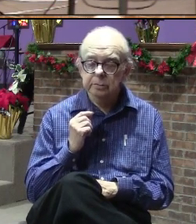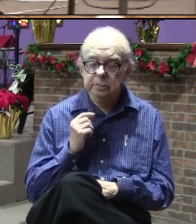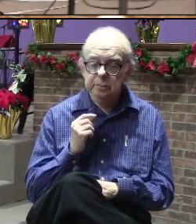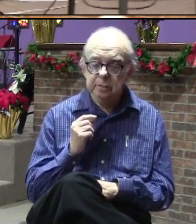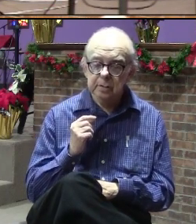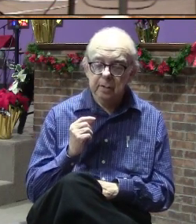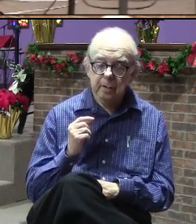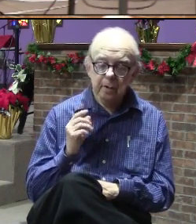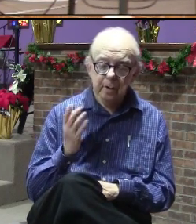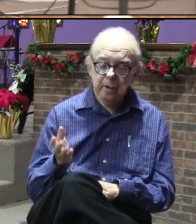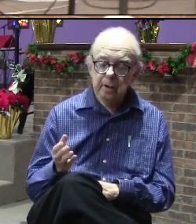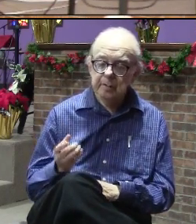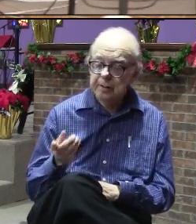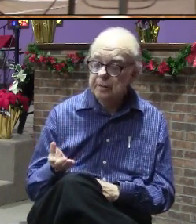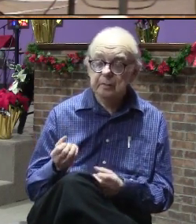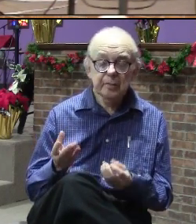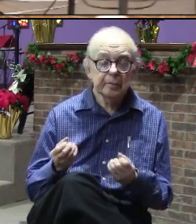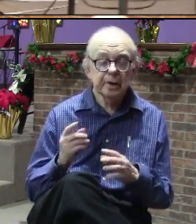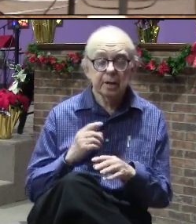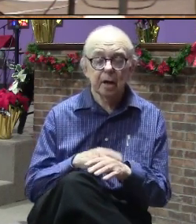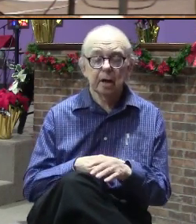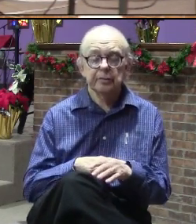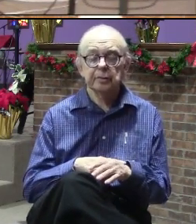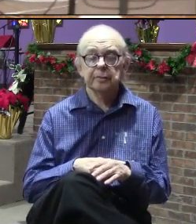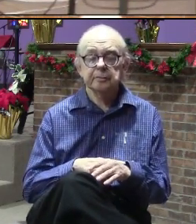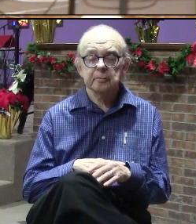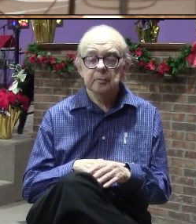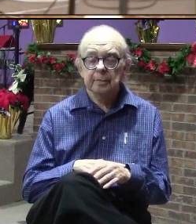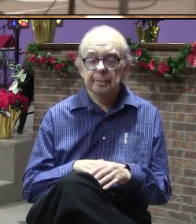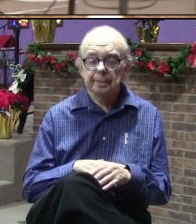He's been in there many, many times.